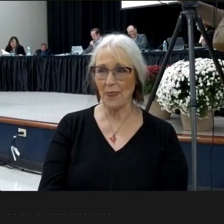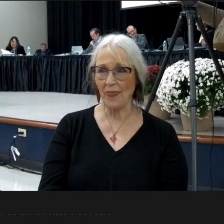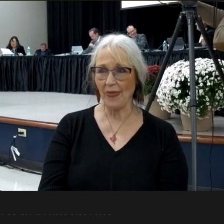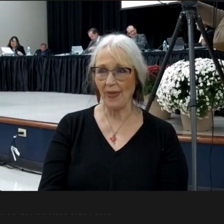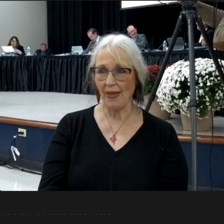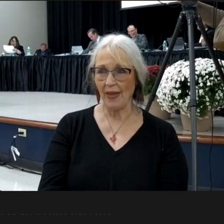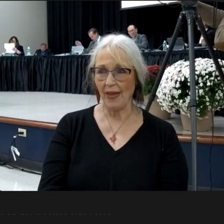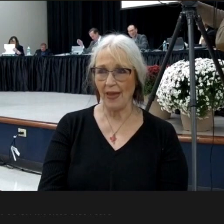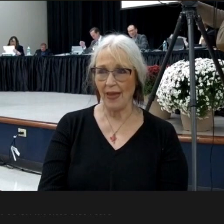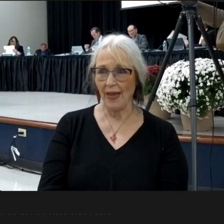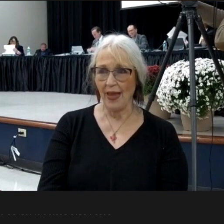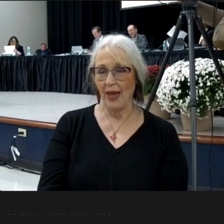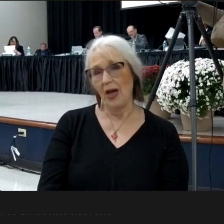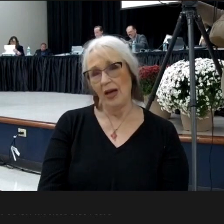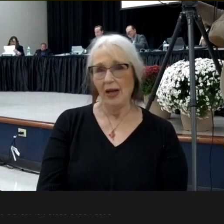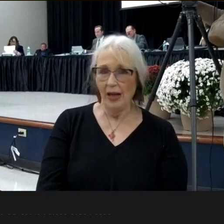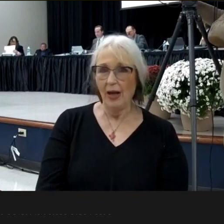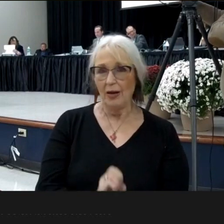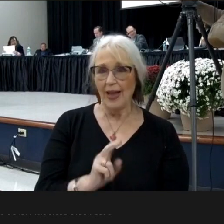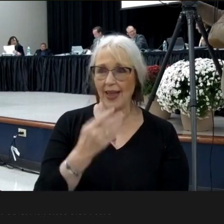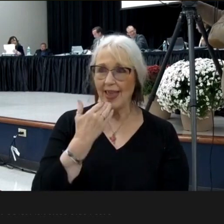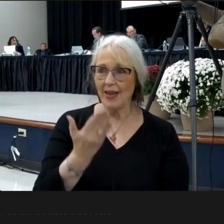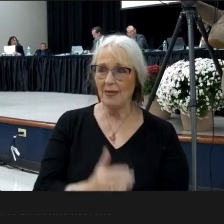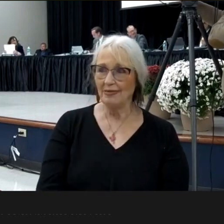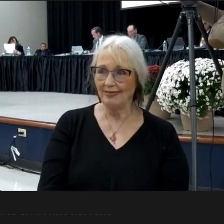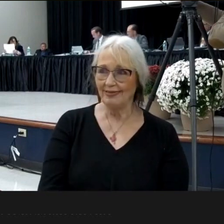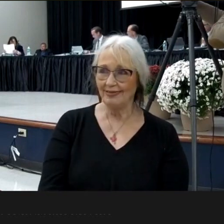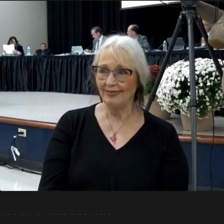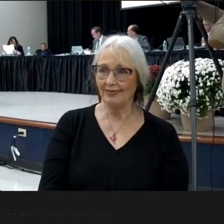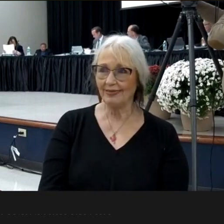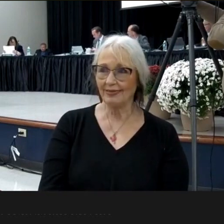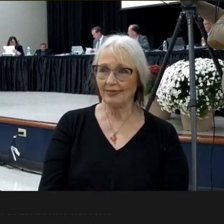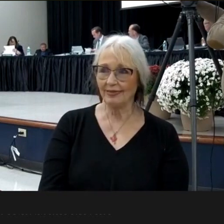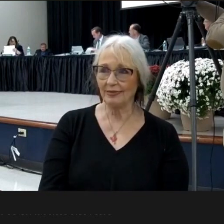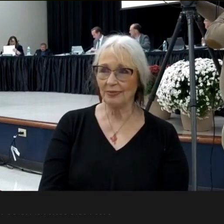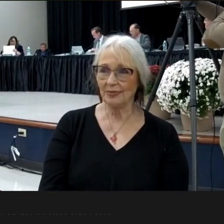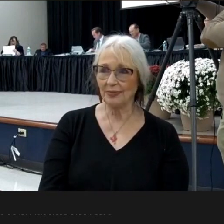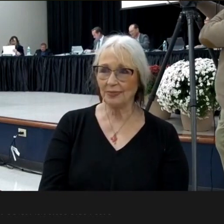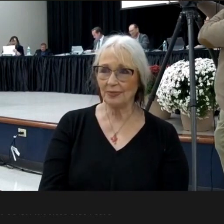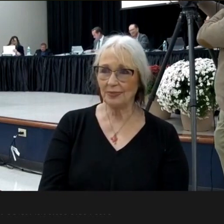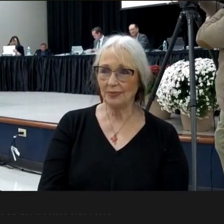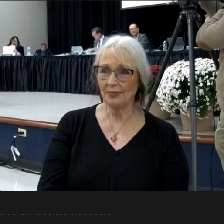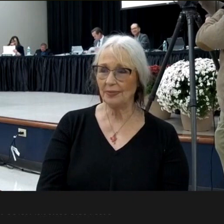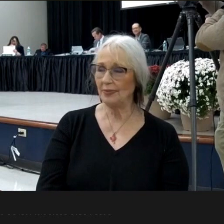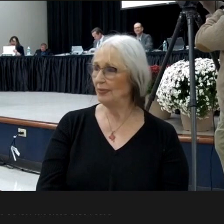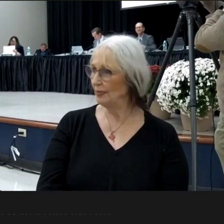All right. Thanks for that, Josh. Thank you, Clint. Yeah, that's awesome.